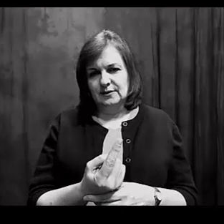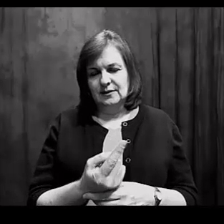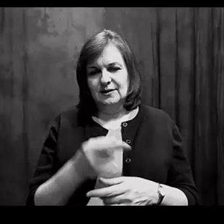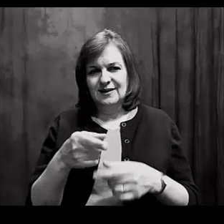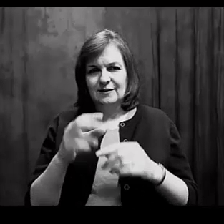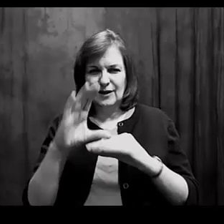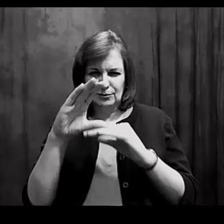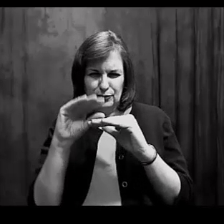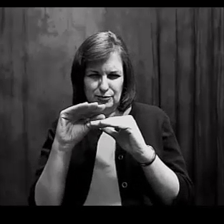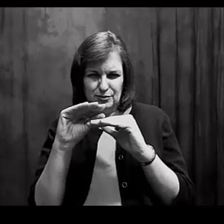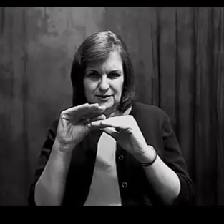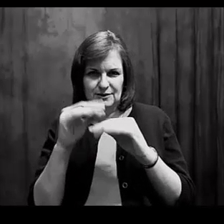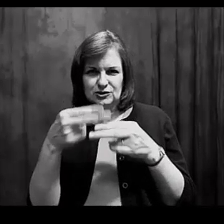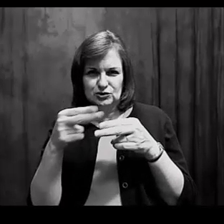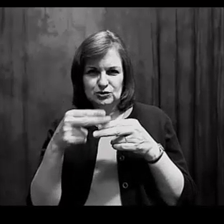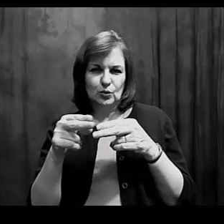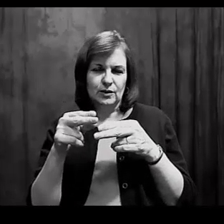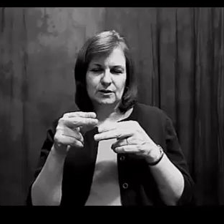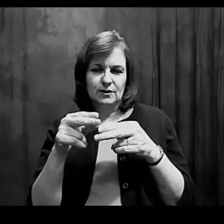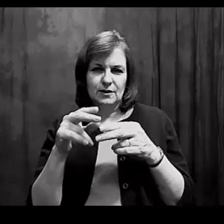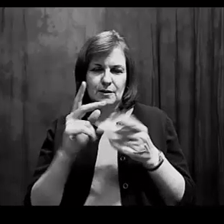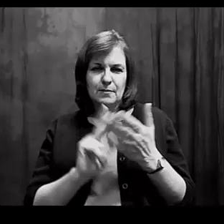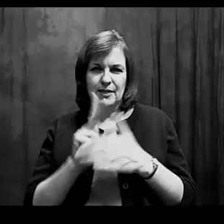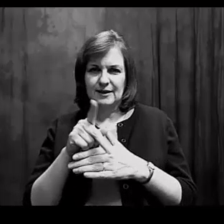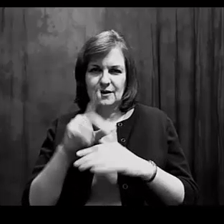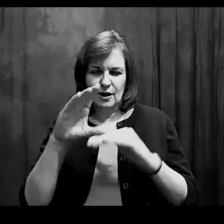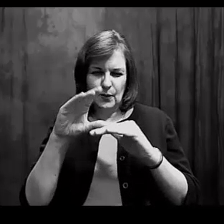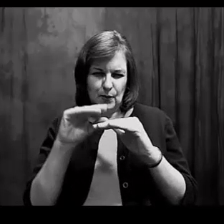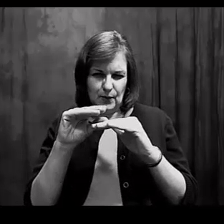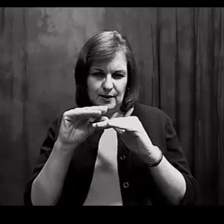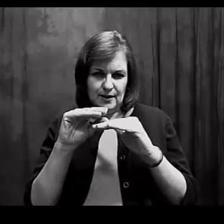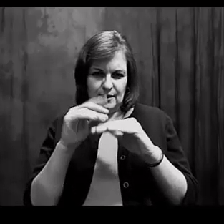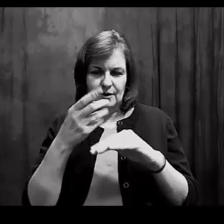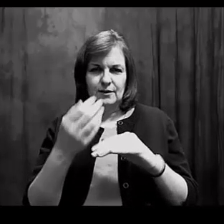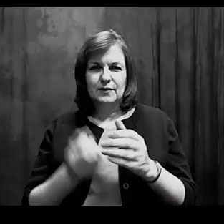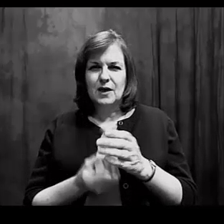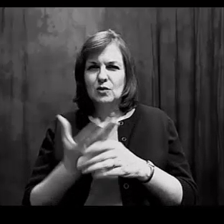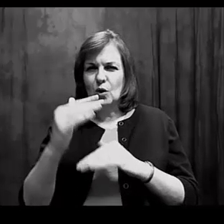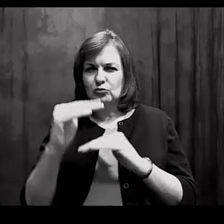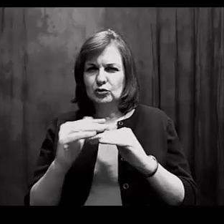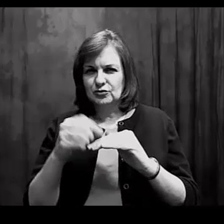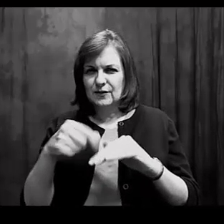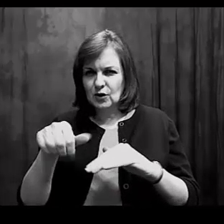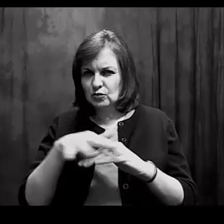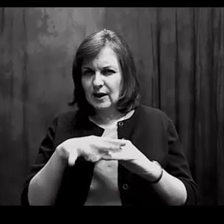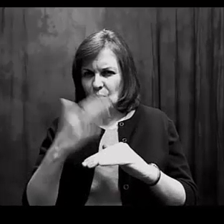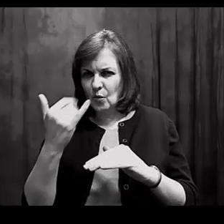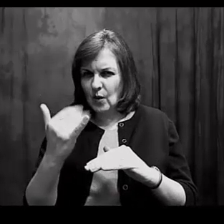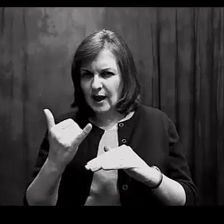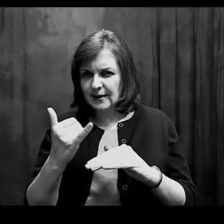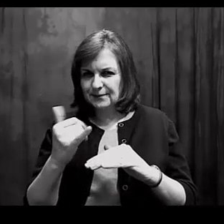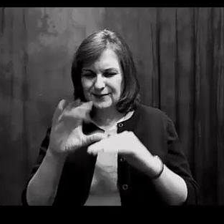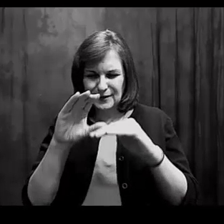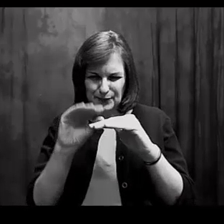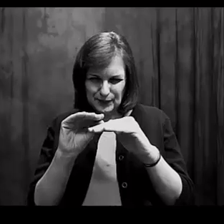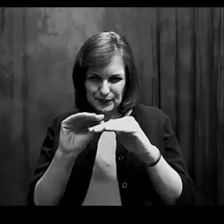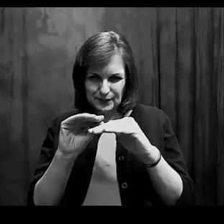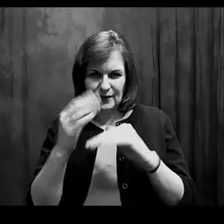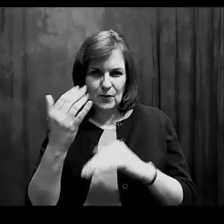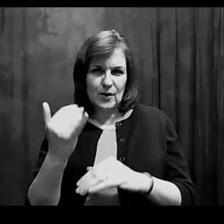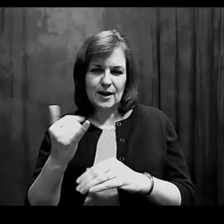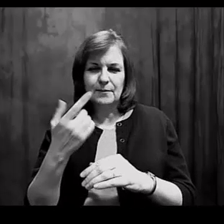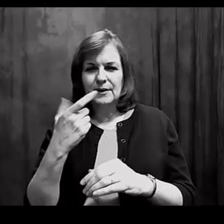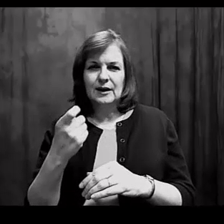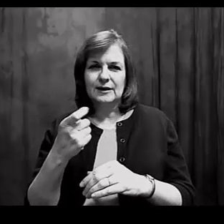always remain at least partially moist. They're going to be very, very short plants, very close to the ground. Why